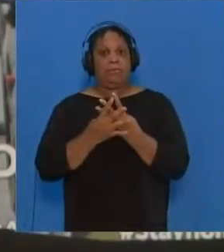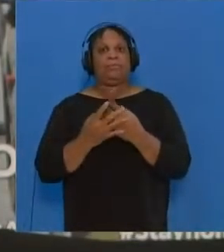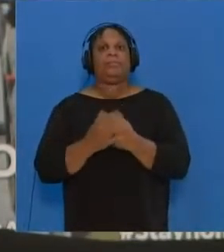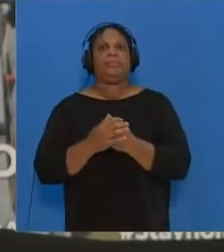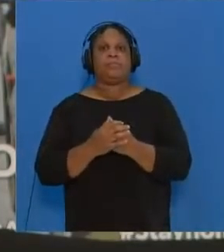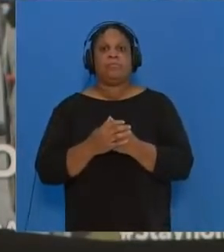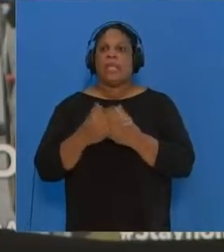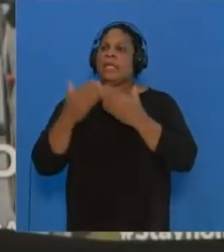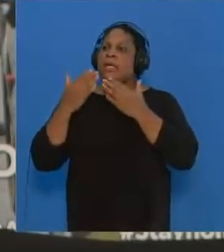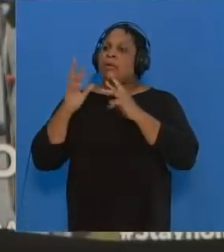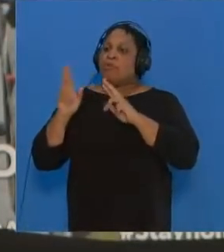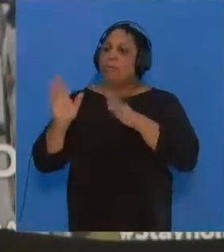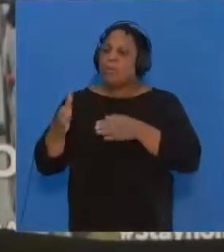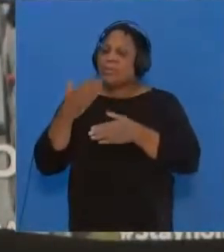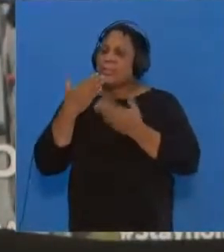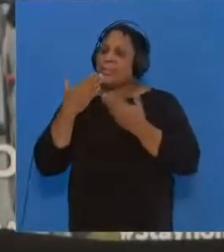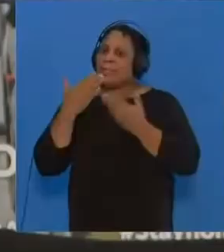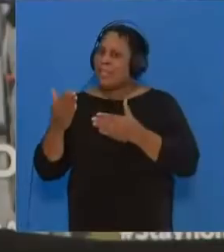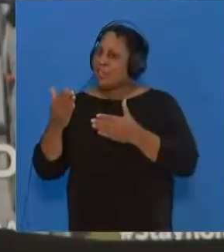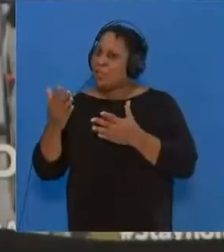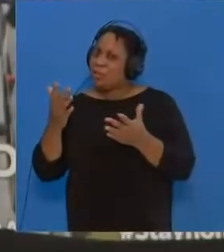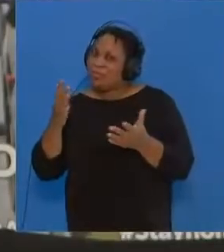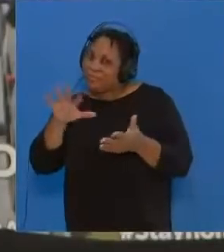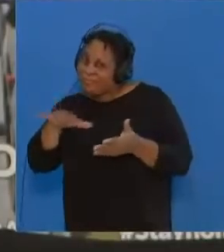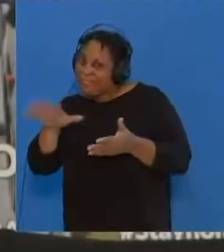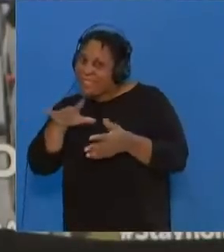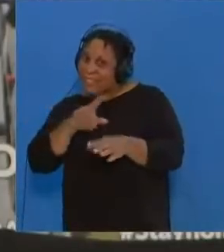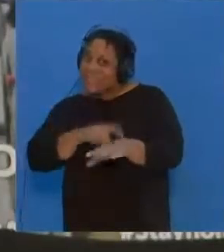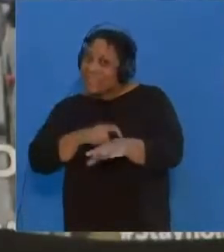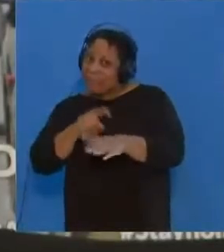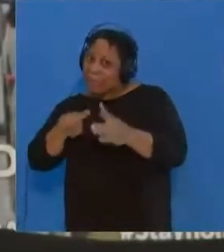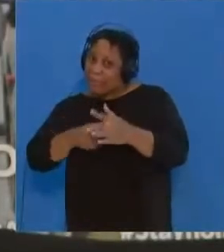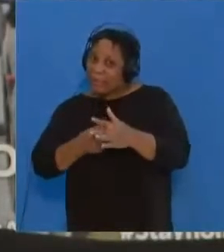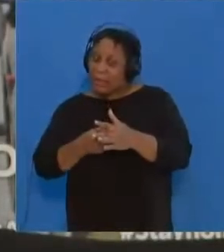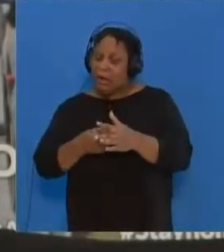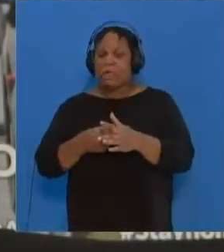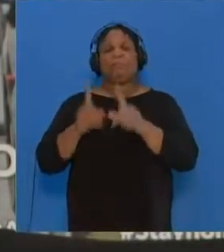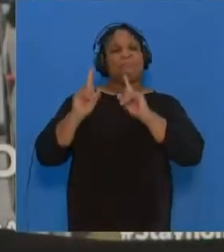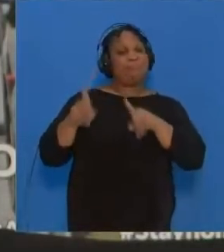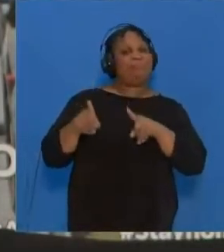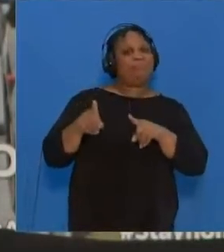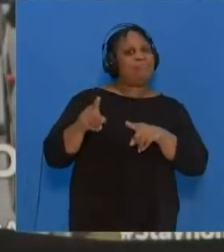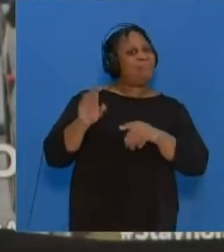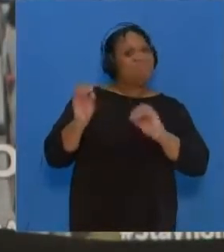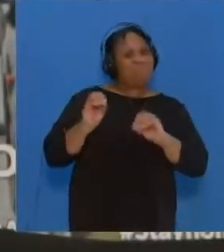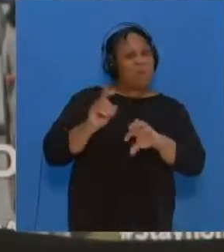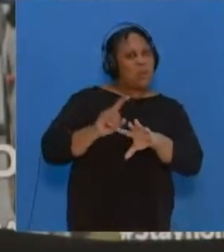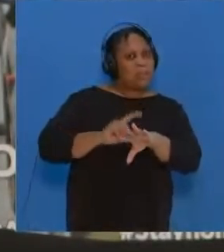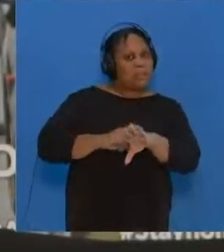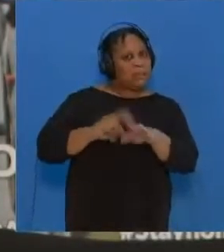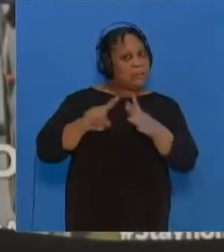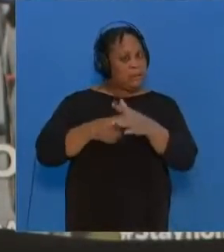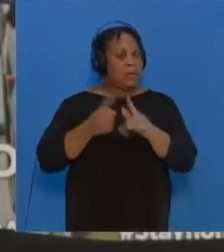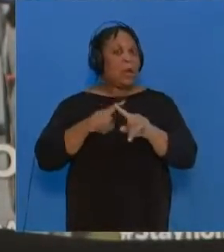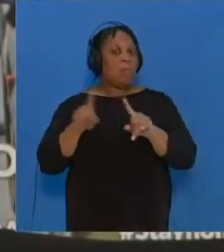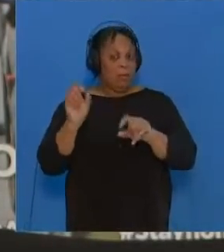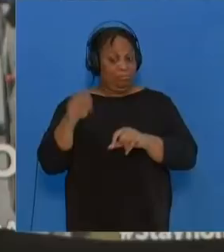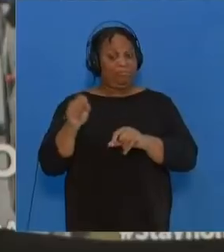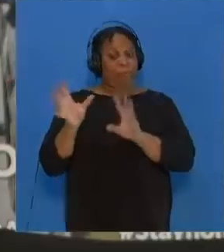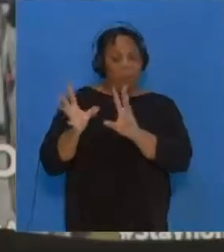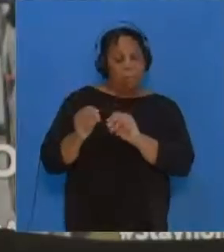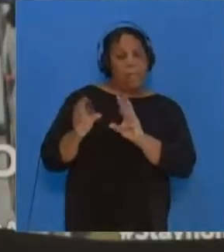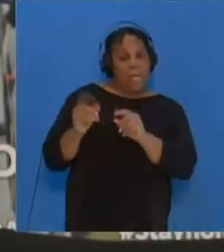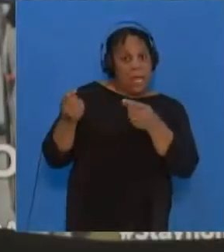Is there Yes. a tentative start date for those There, vocational there, courses? there isn't a start date, but what I can tell you, we are due to have a meeting with the Westgate